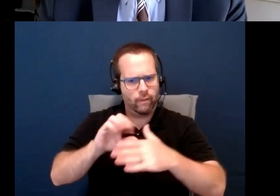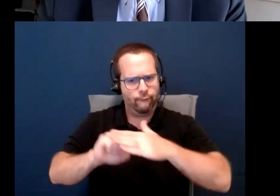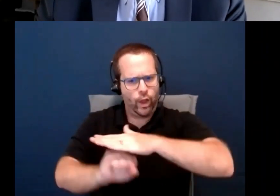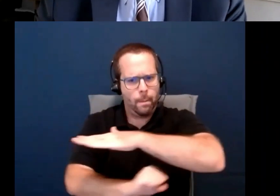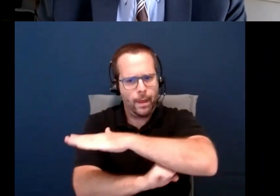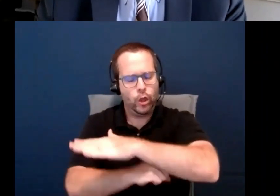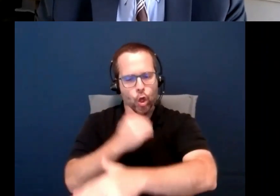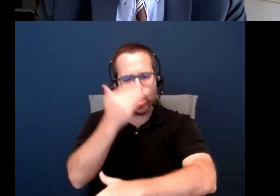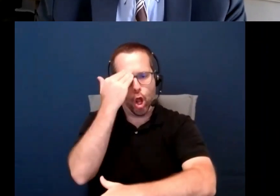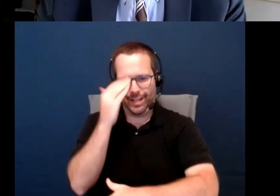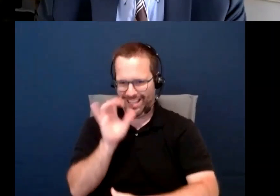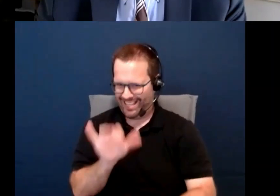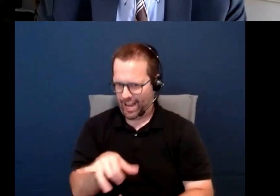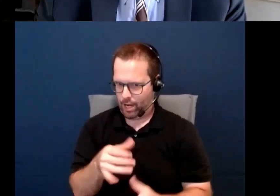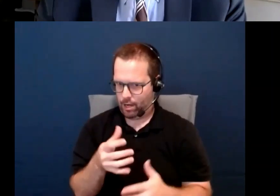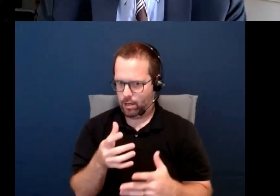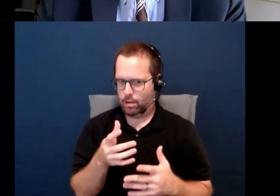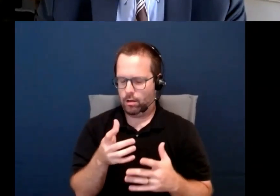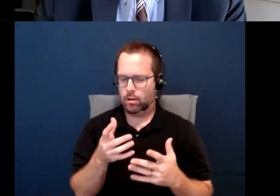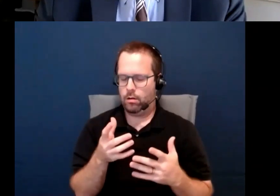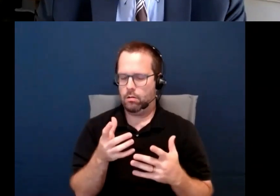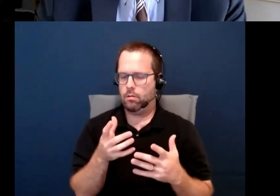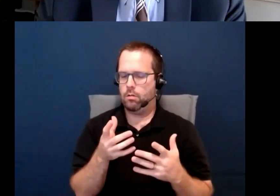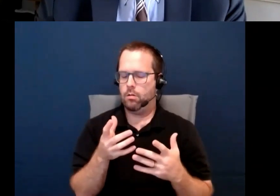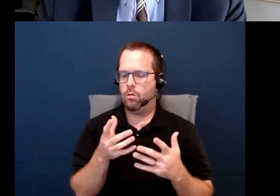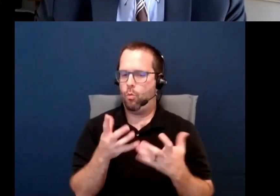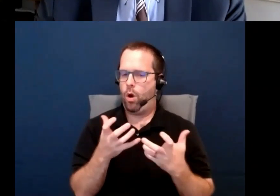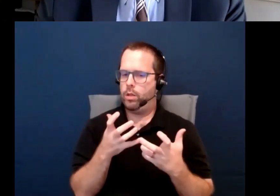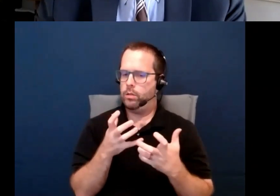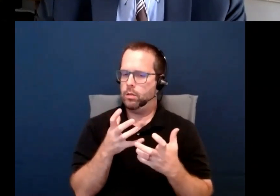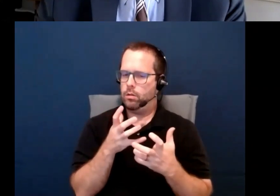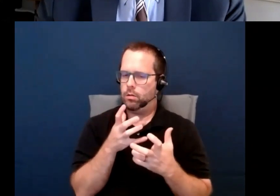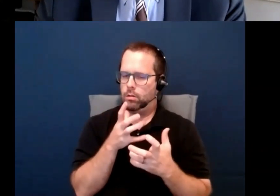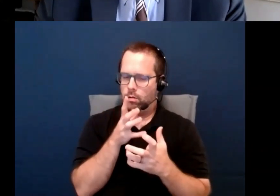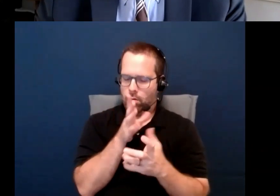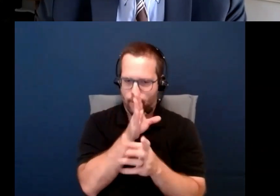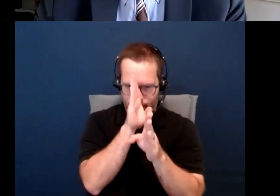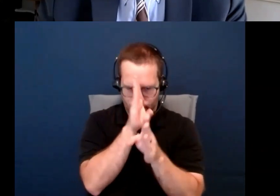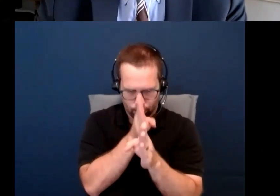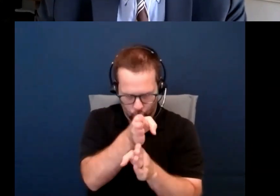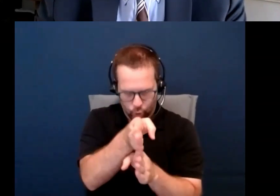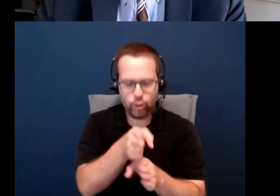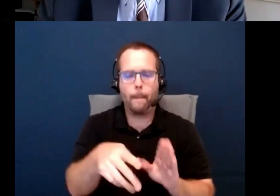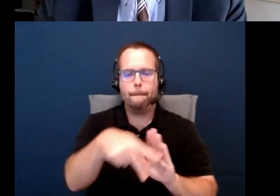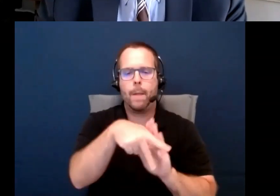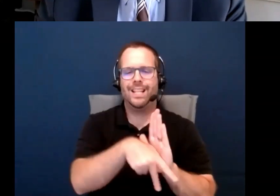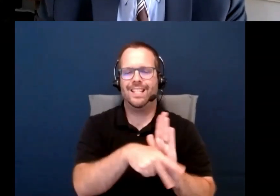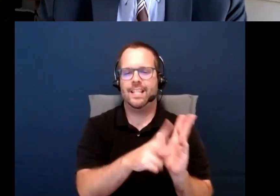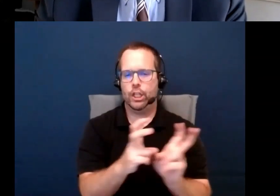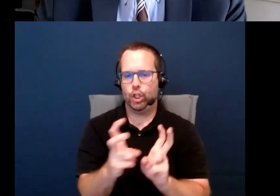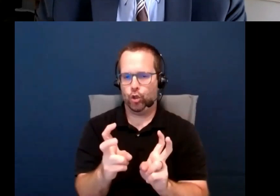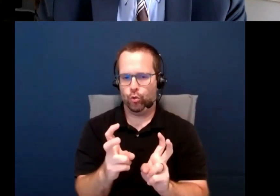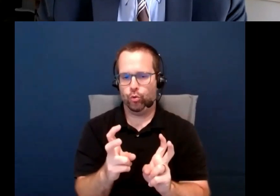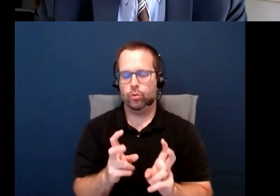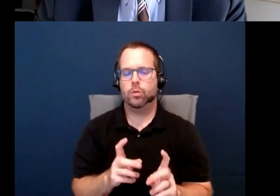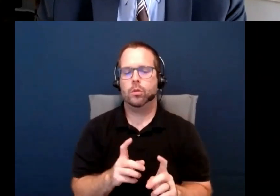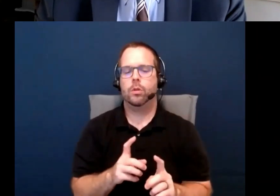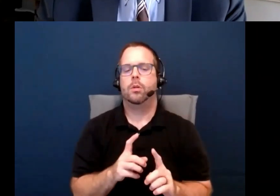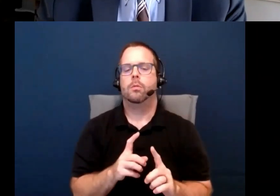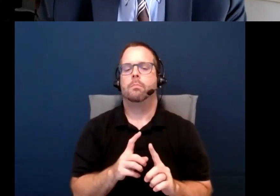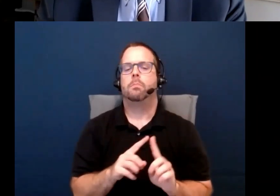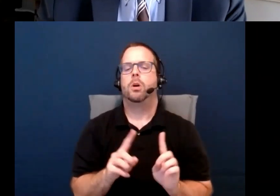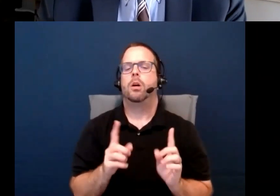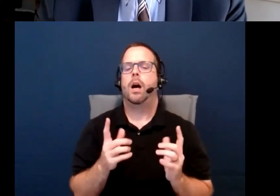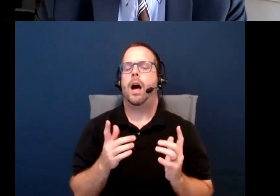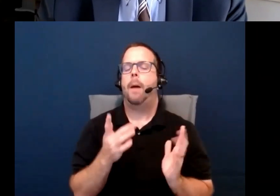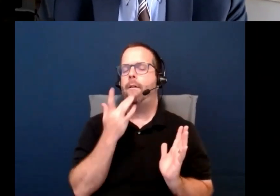to policy issues. I'm going to ask my colleagues to address that,